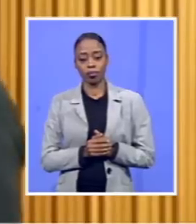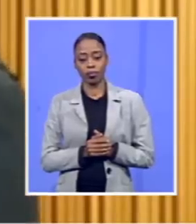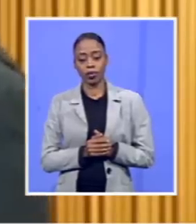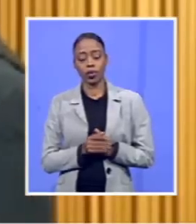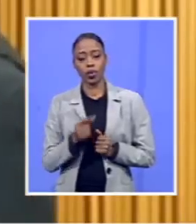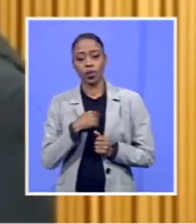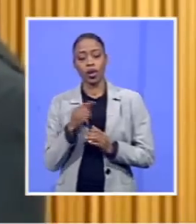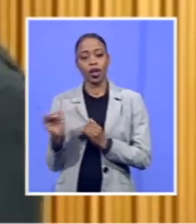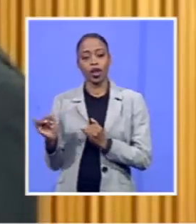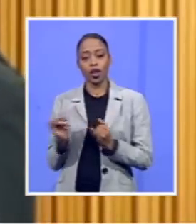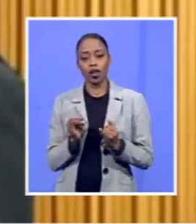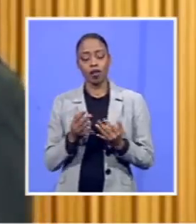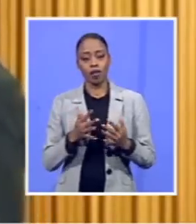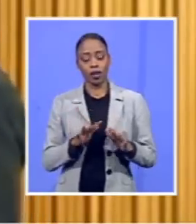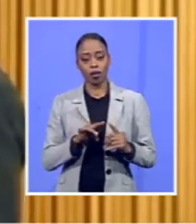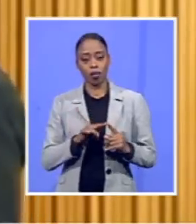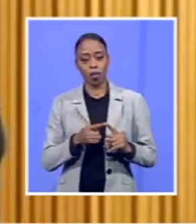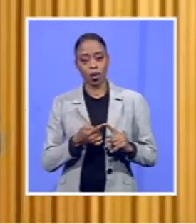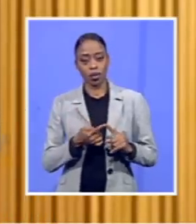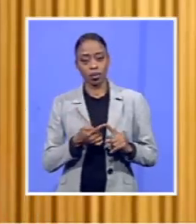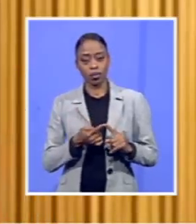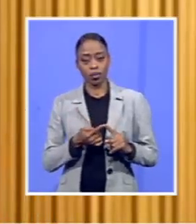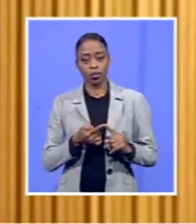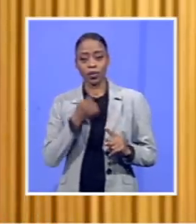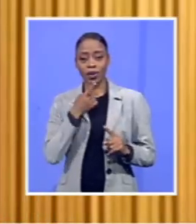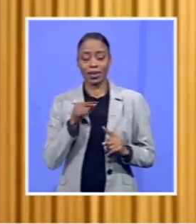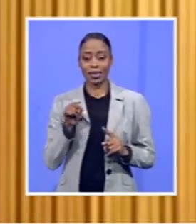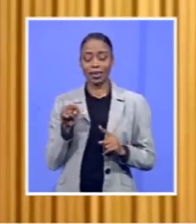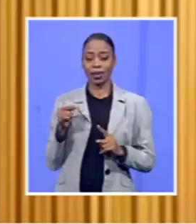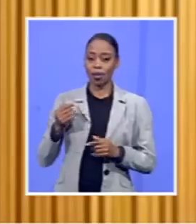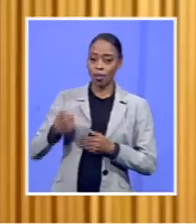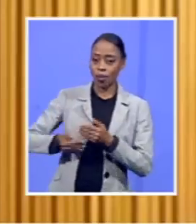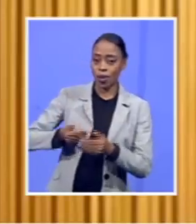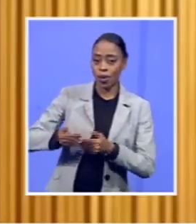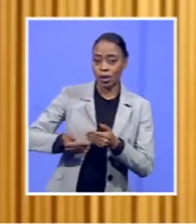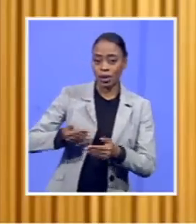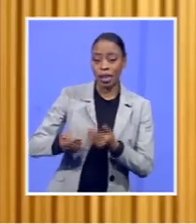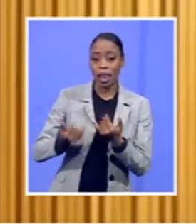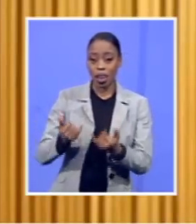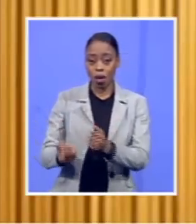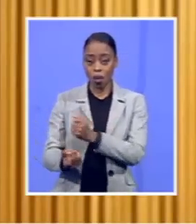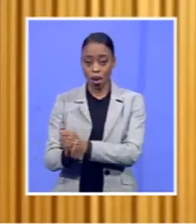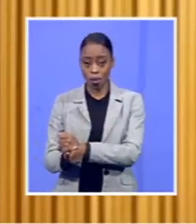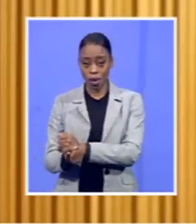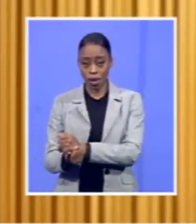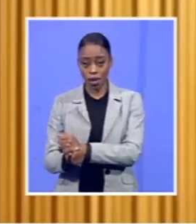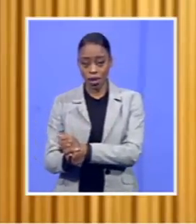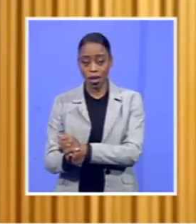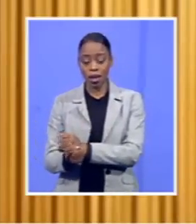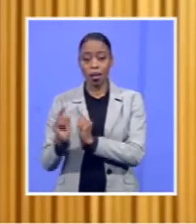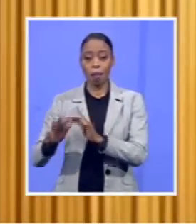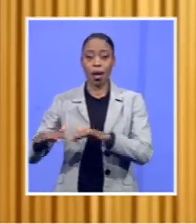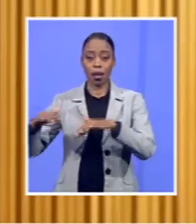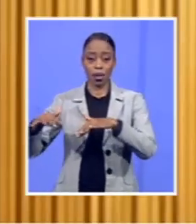ground that says that the proceedings that are taking place now in